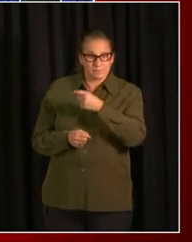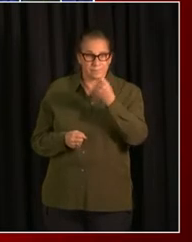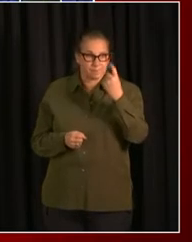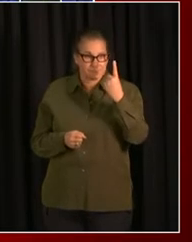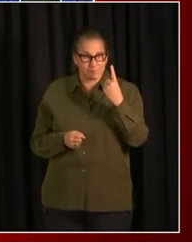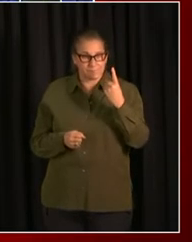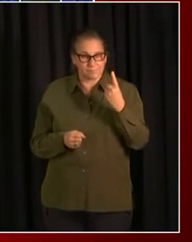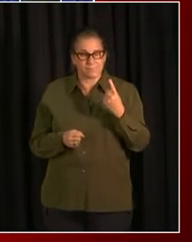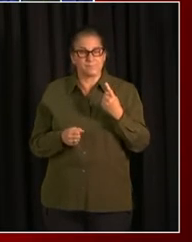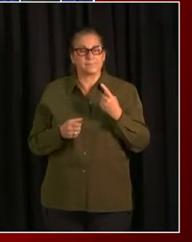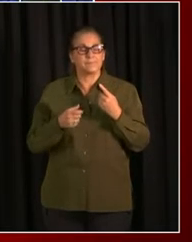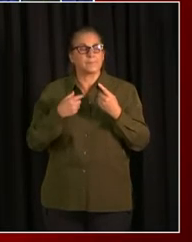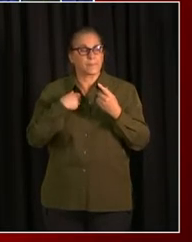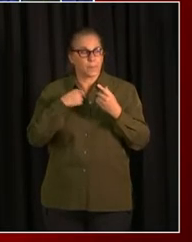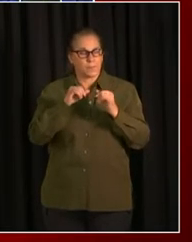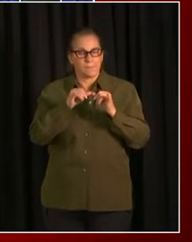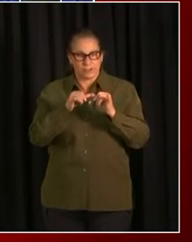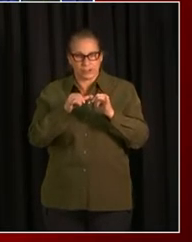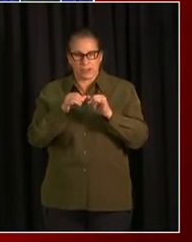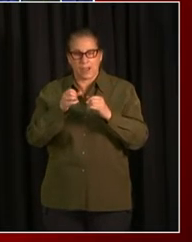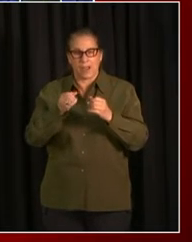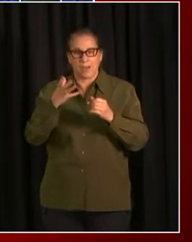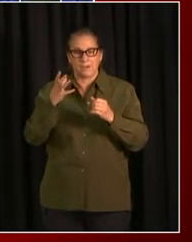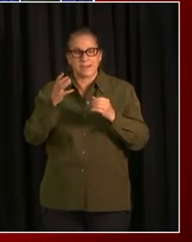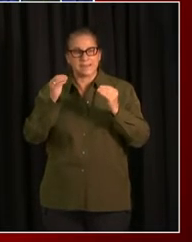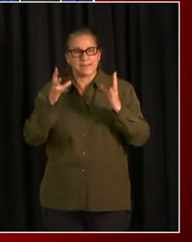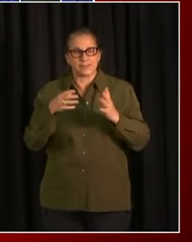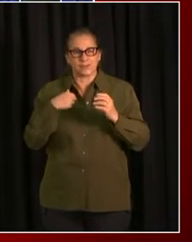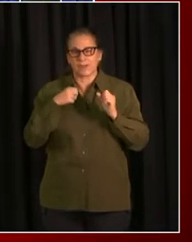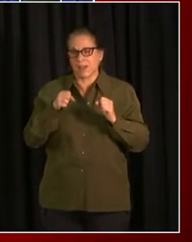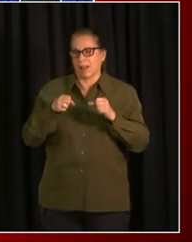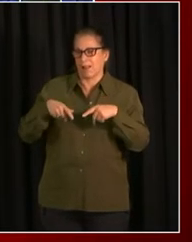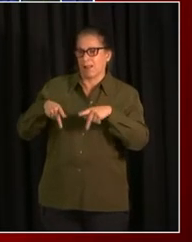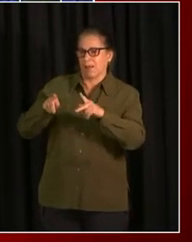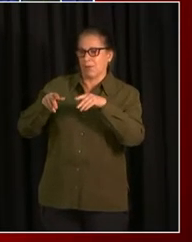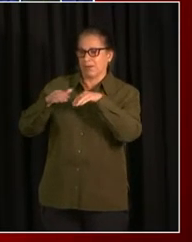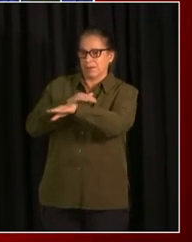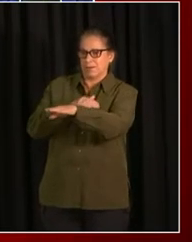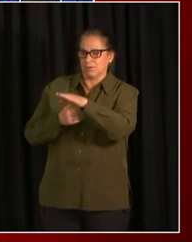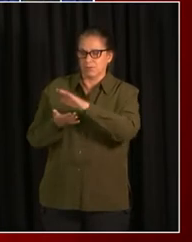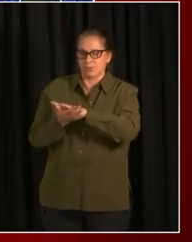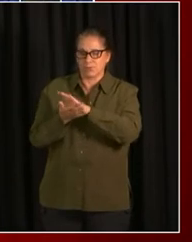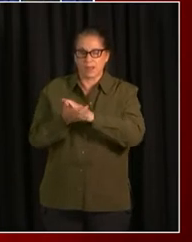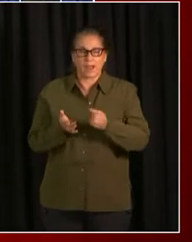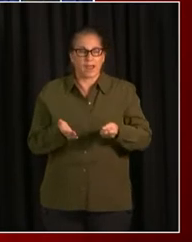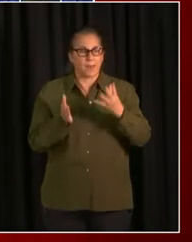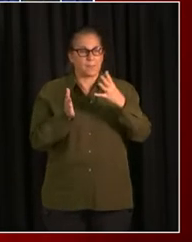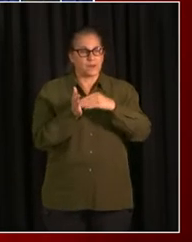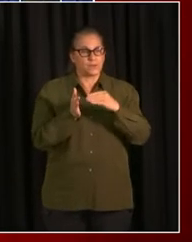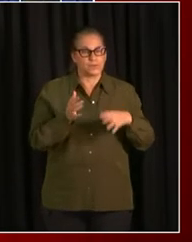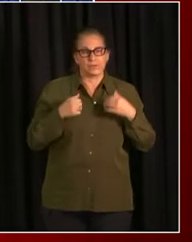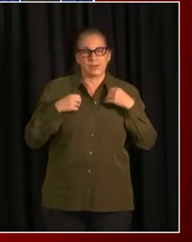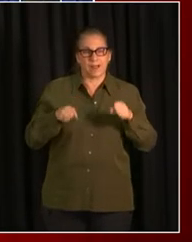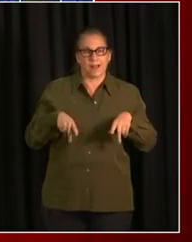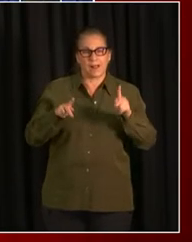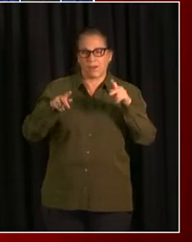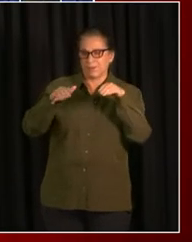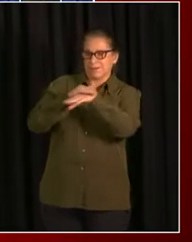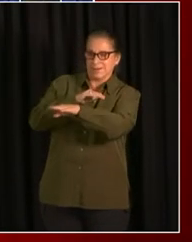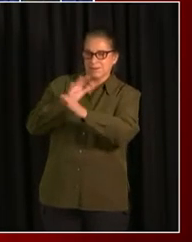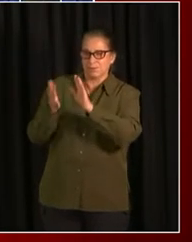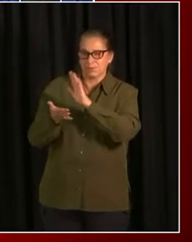smaller class sizes. And then there's how many teachers that we can bring back. And there are teachers that